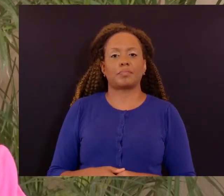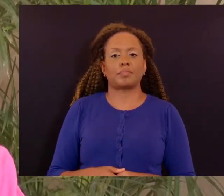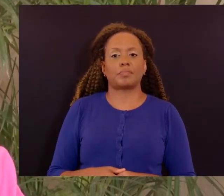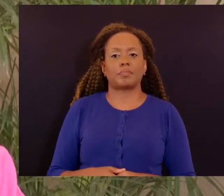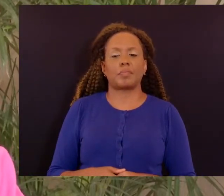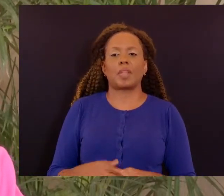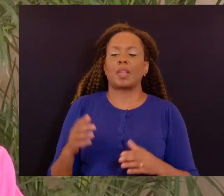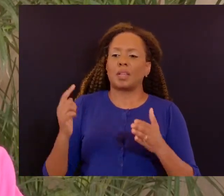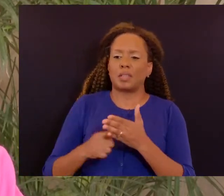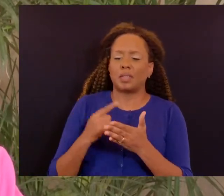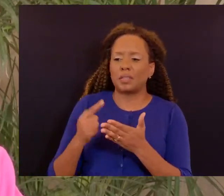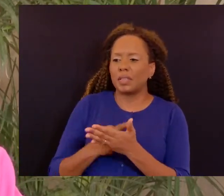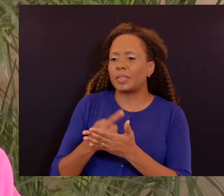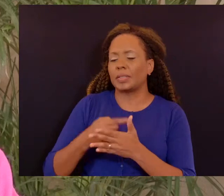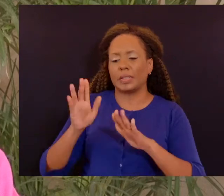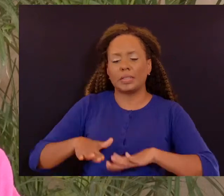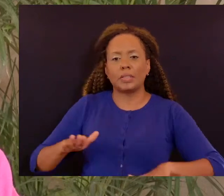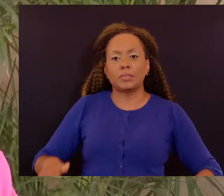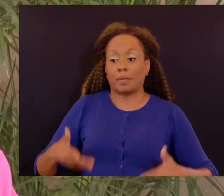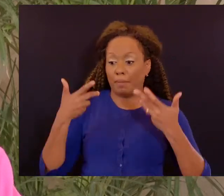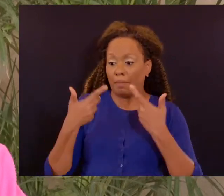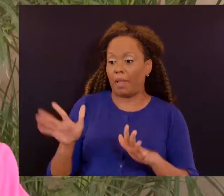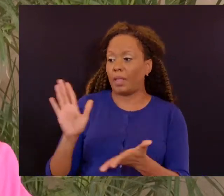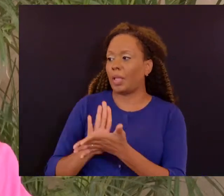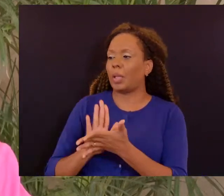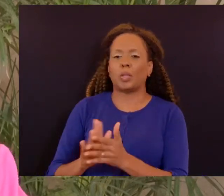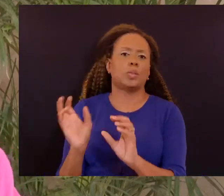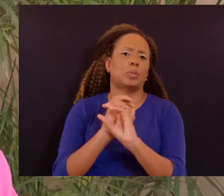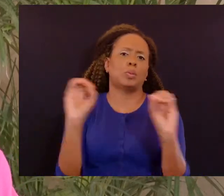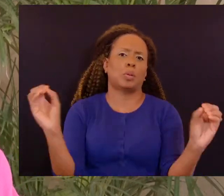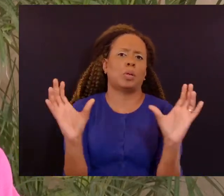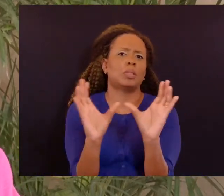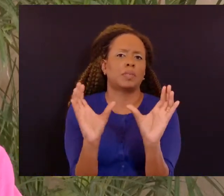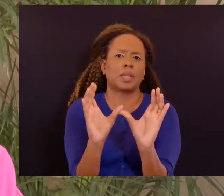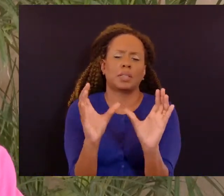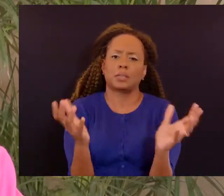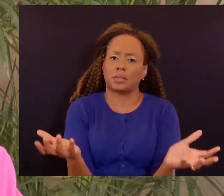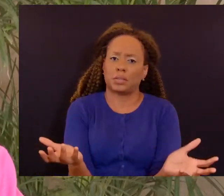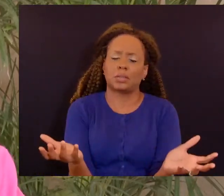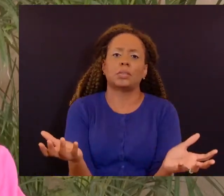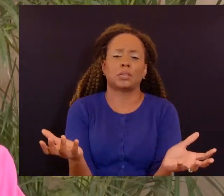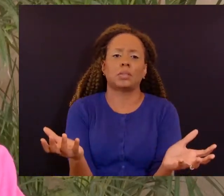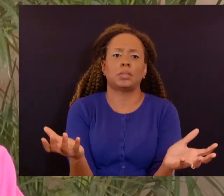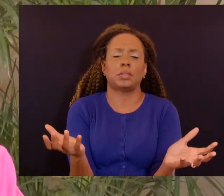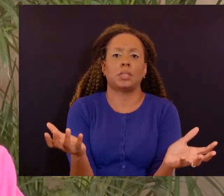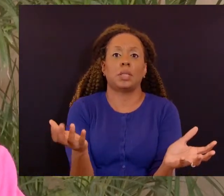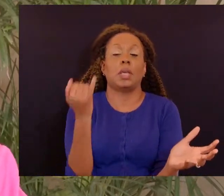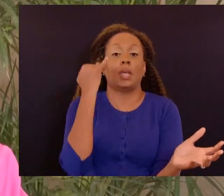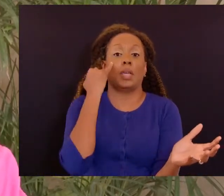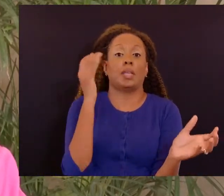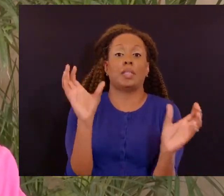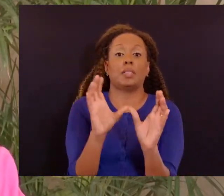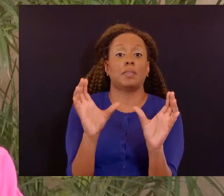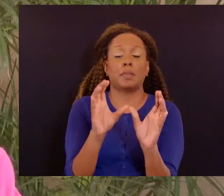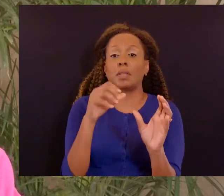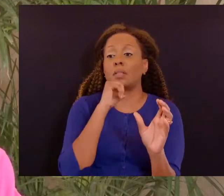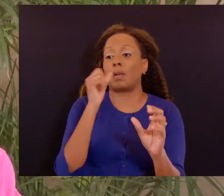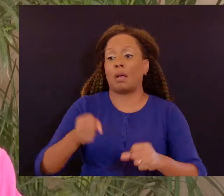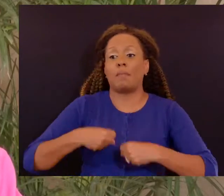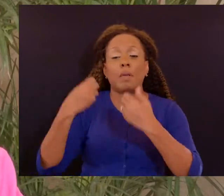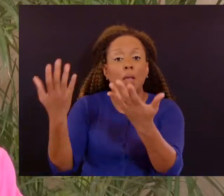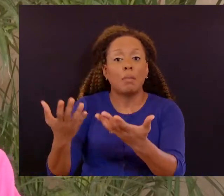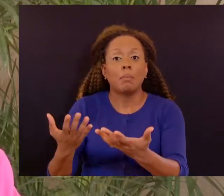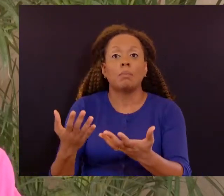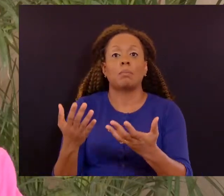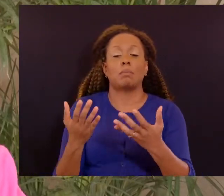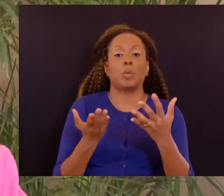who leave school without any certification. So where certification is not available through the CSEC program or any